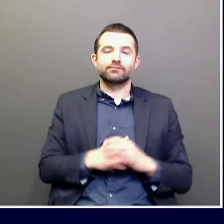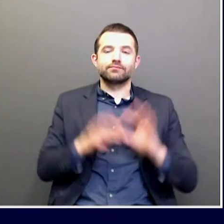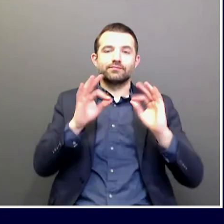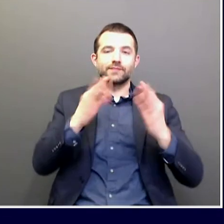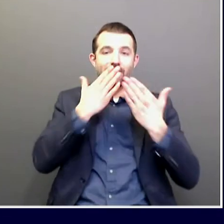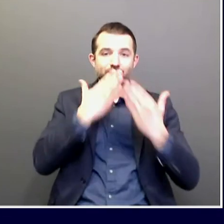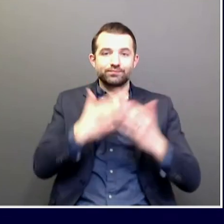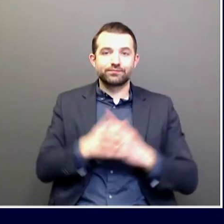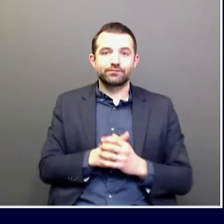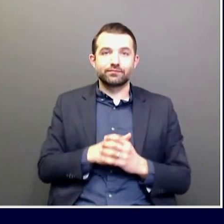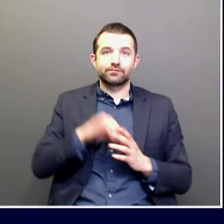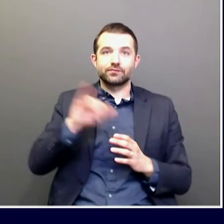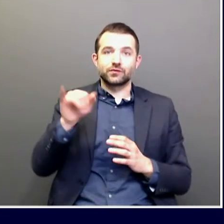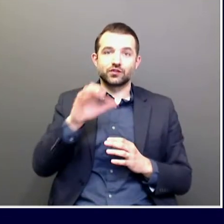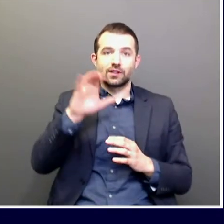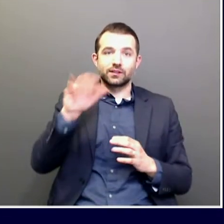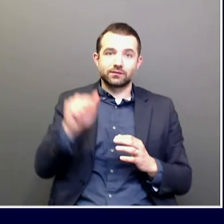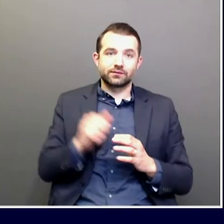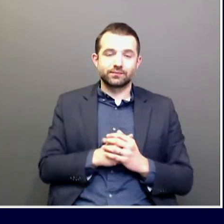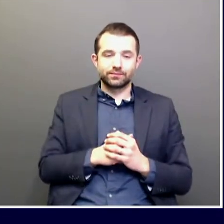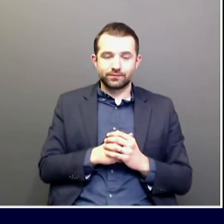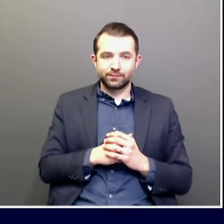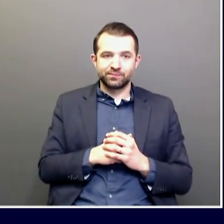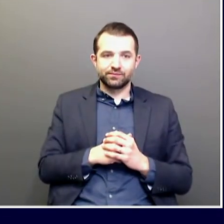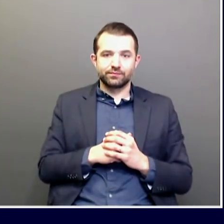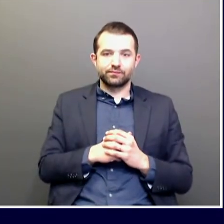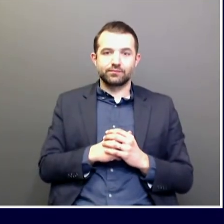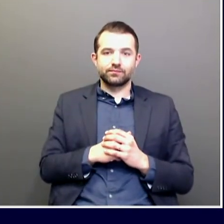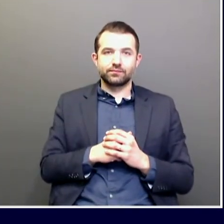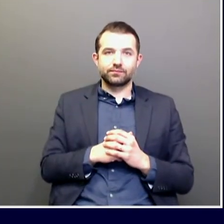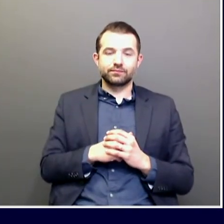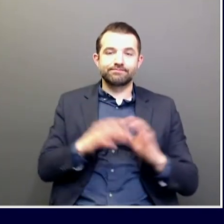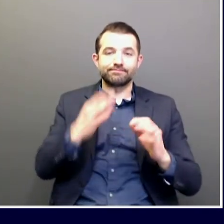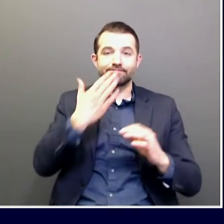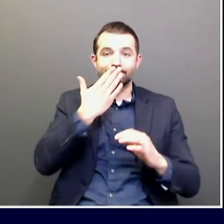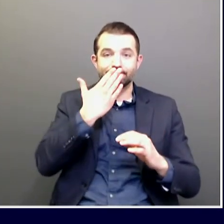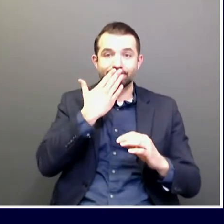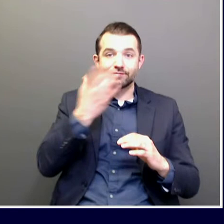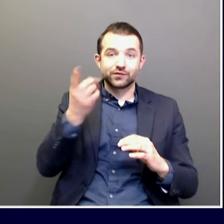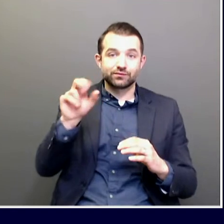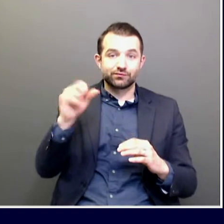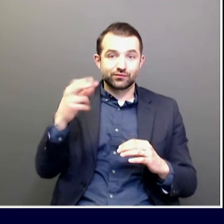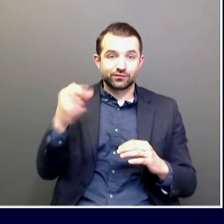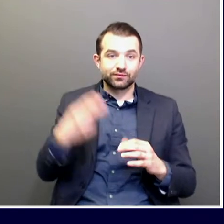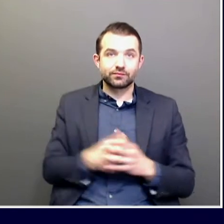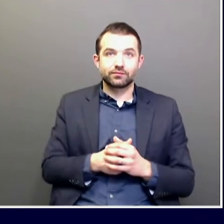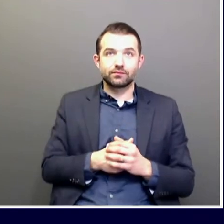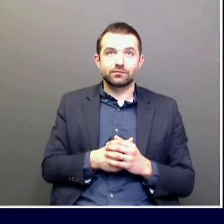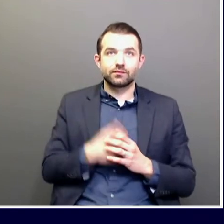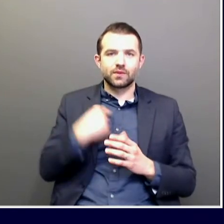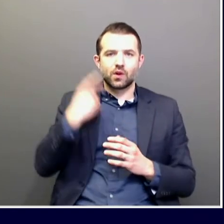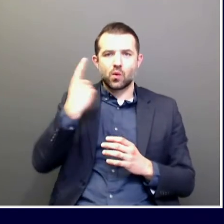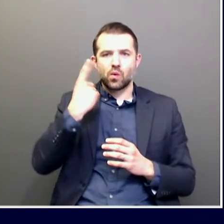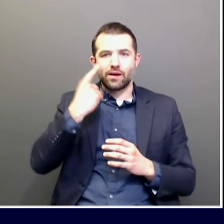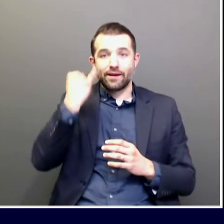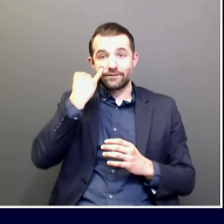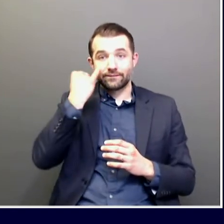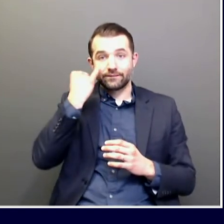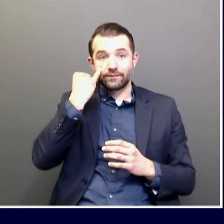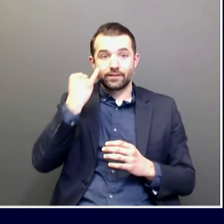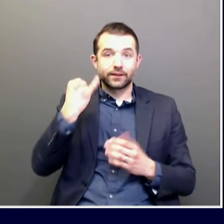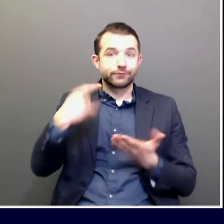of the availability of that vaccine going to look like if it is approved in the next couple of weeks? Sure thing, Jessica. We